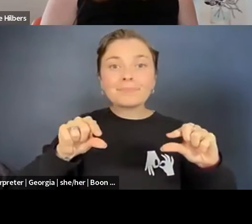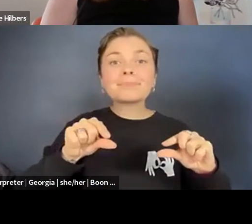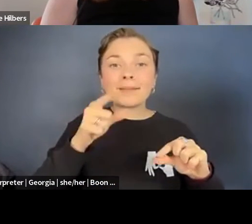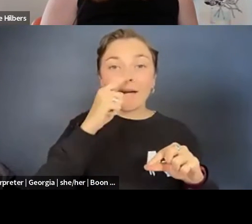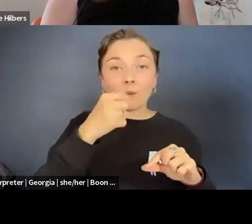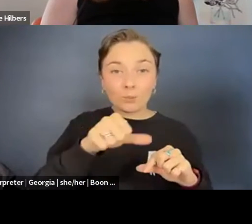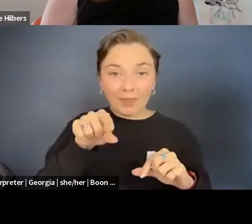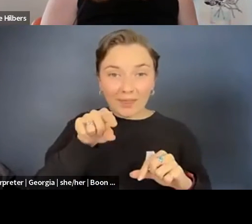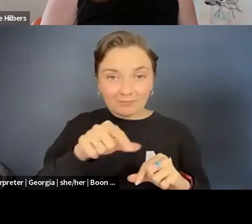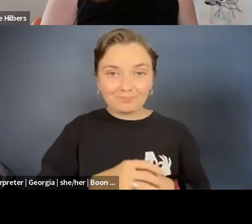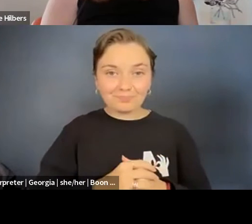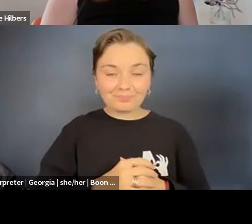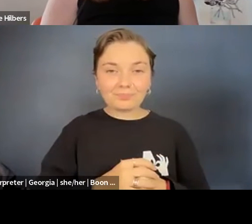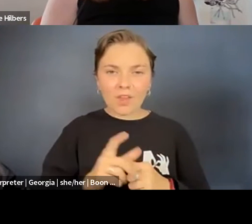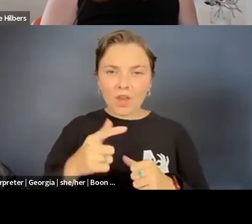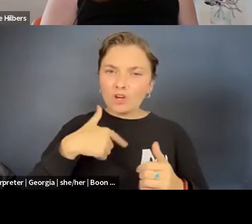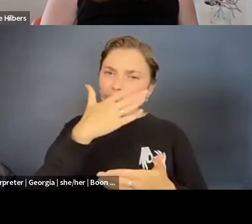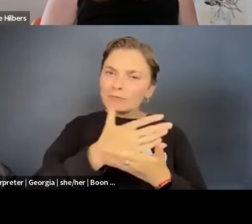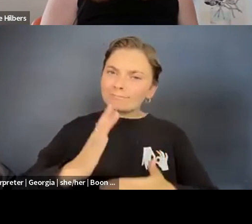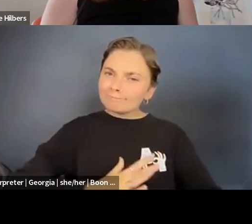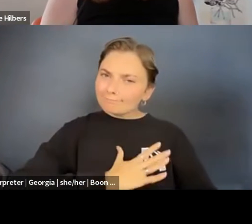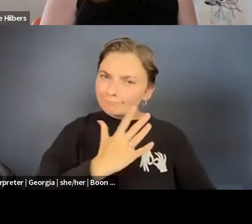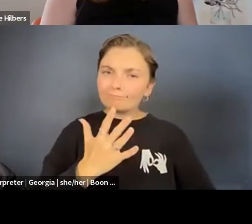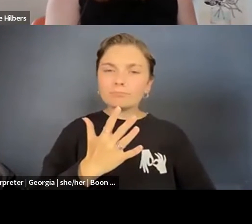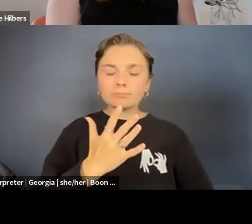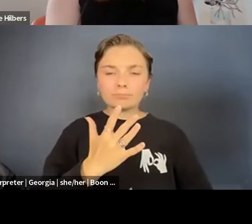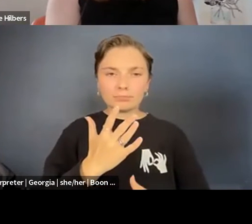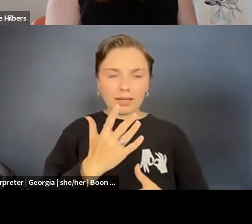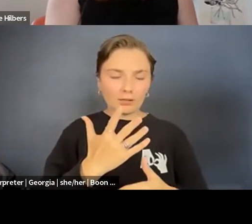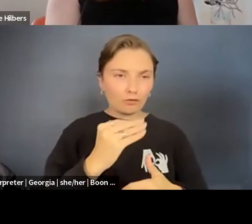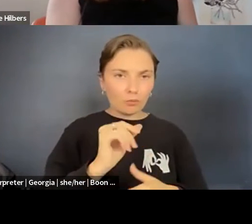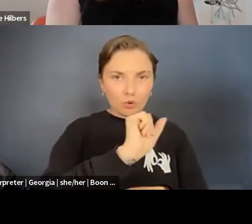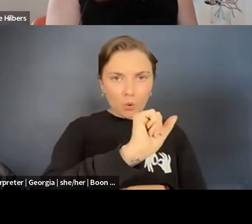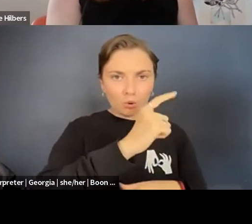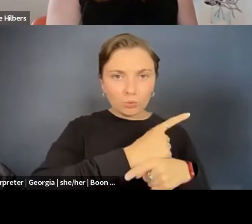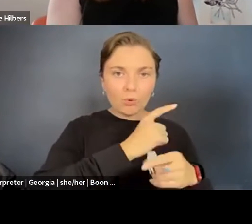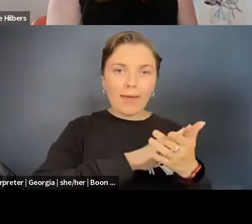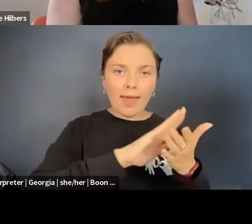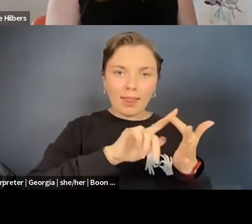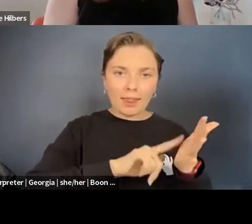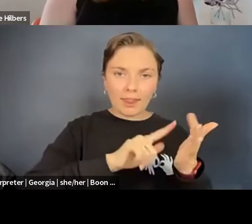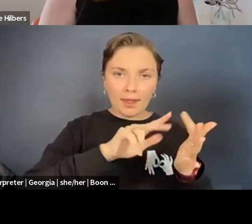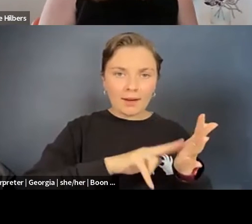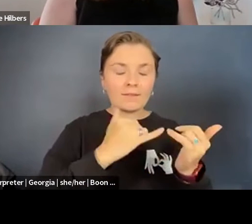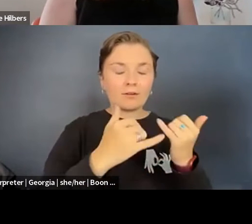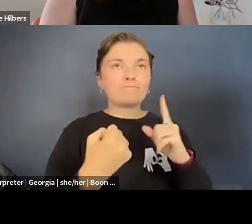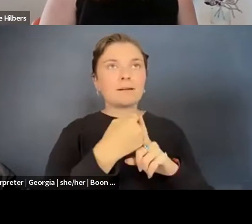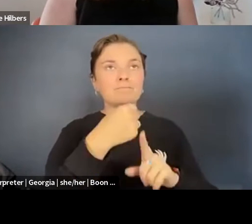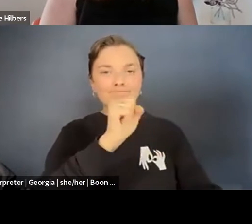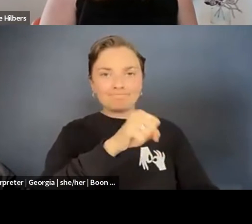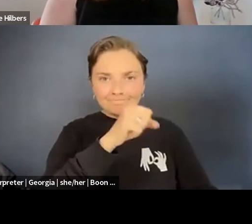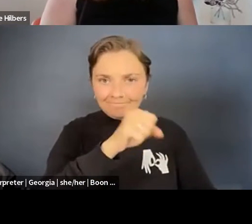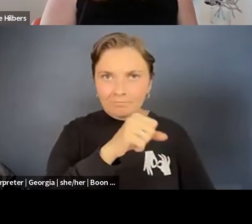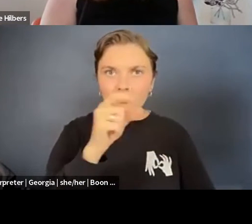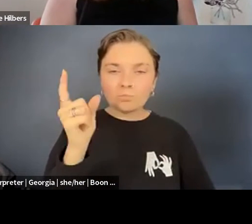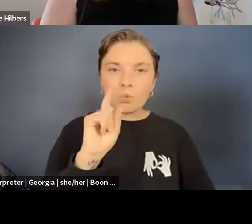of your screen. I'm really interested in, and picking up on what you've just said, Helen, I was very struck by what